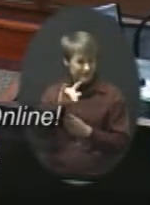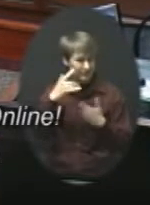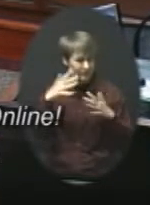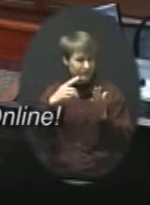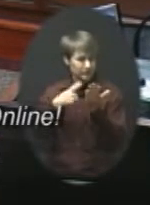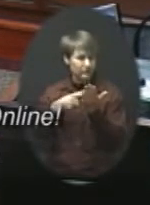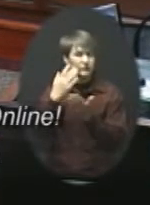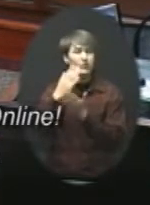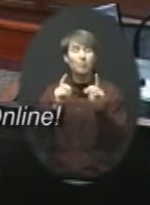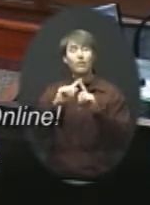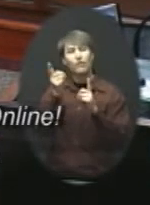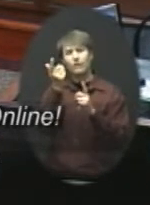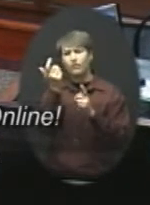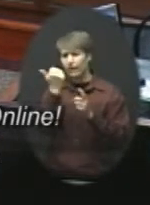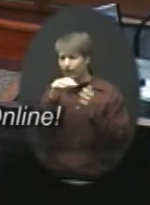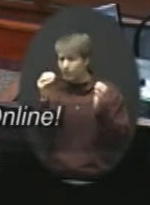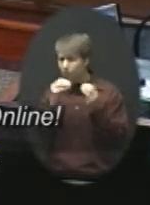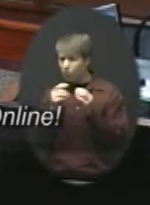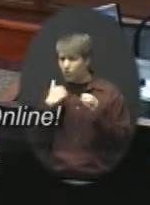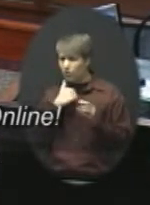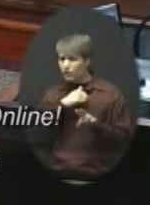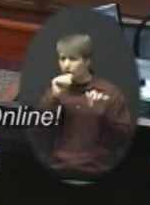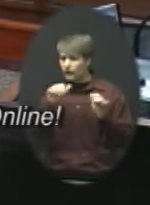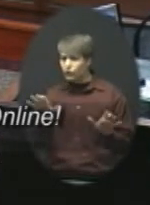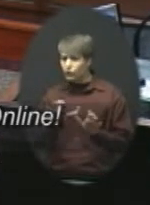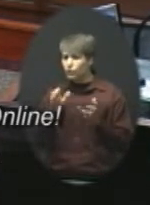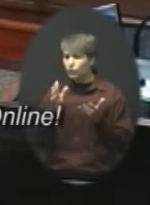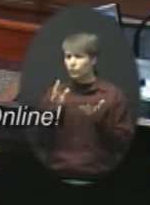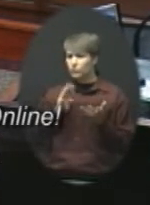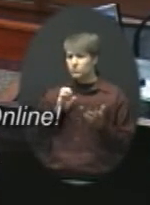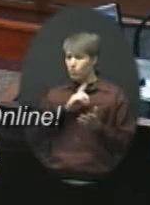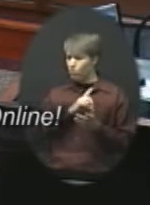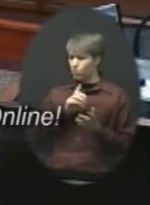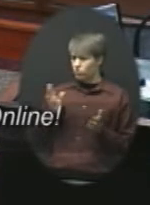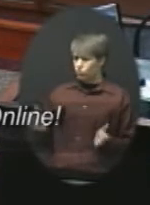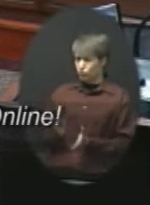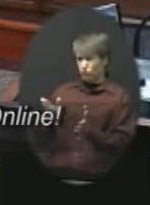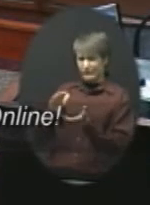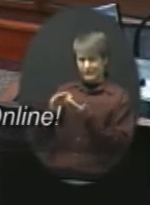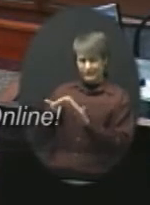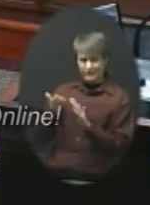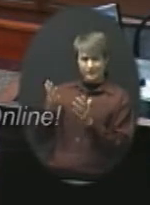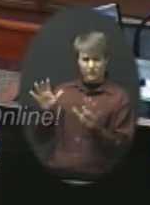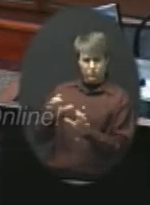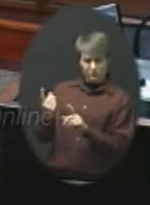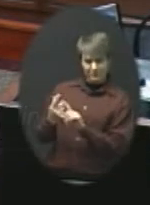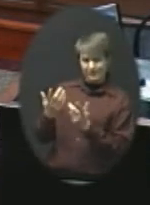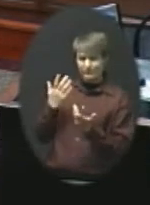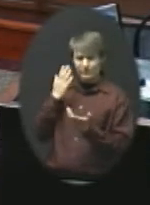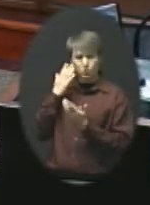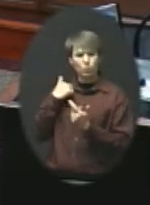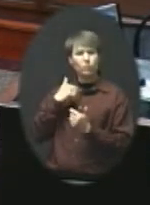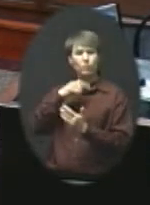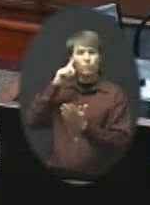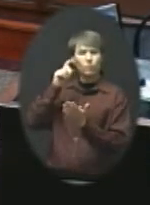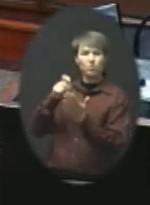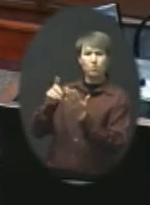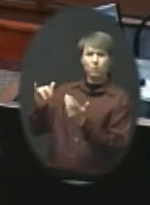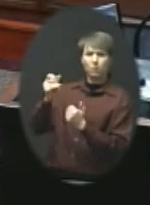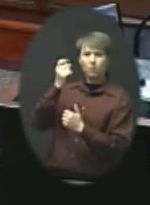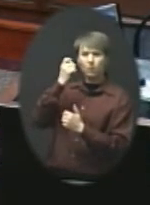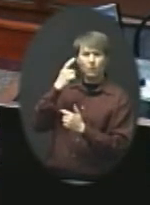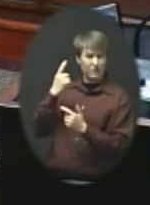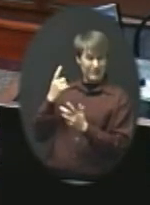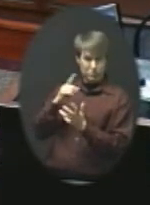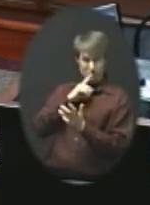Is there anything more that we can do as a board to be able to encourage the city, especially if we recognize that there's some things that we'd really like